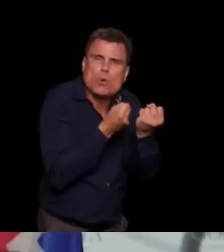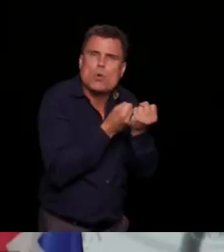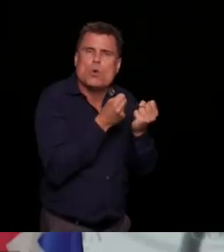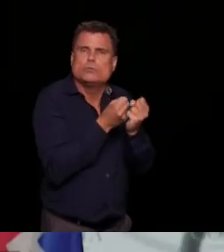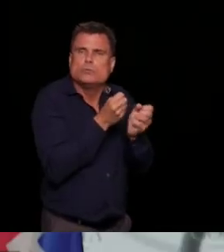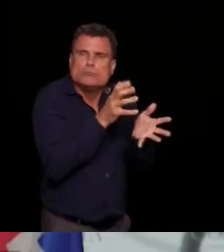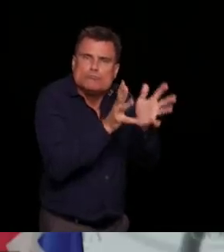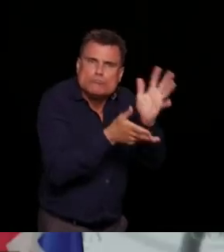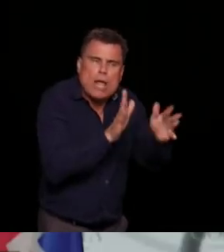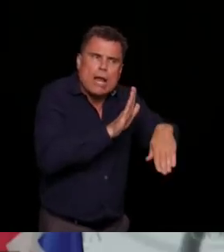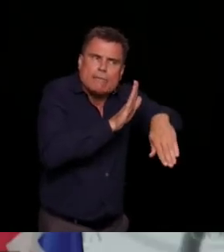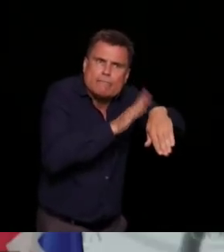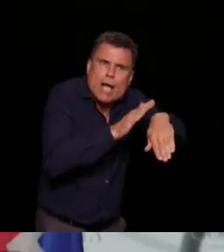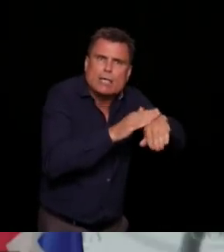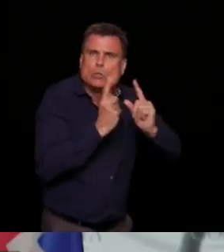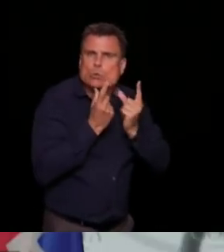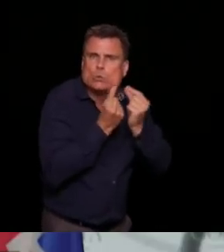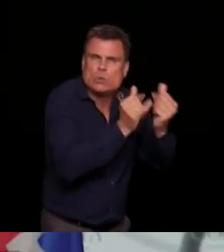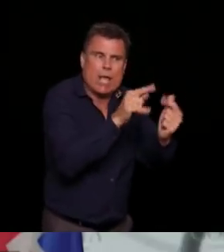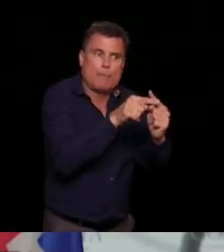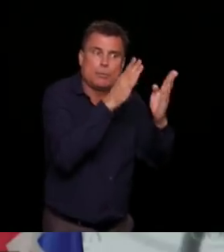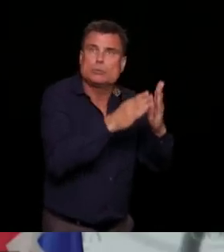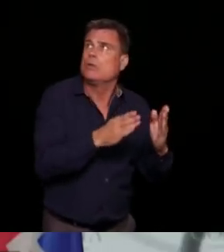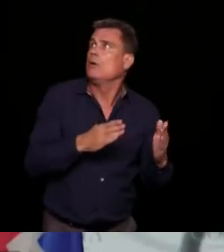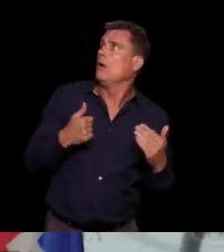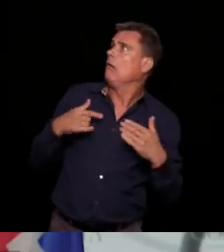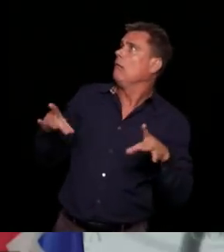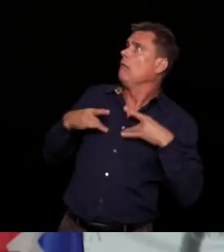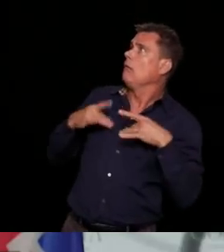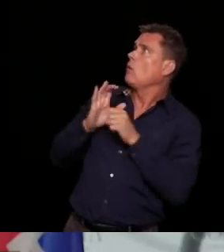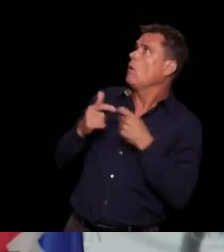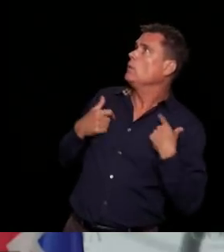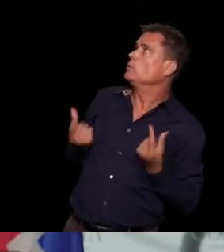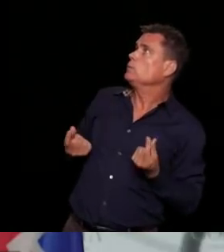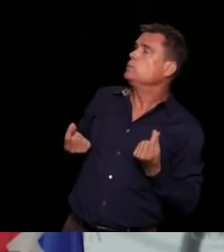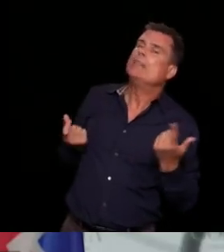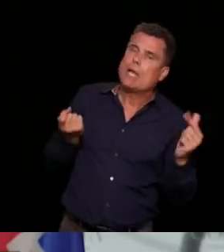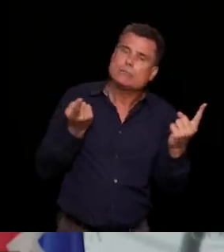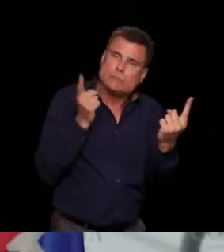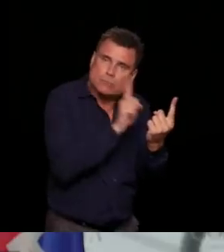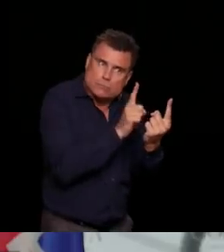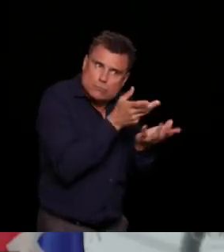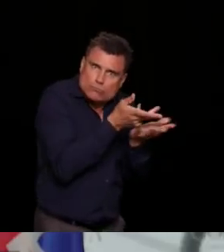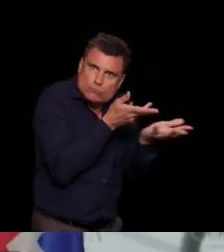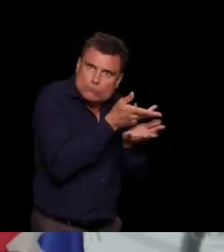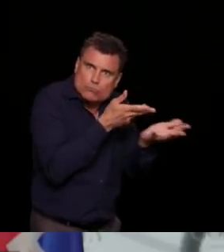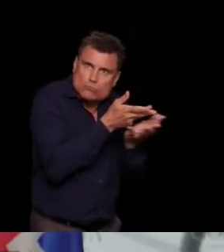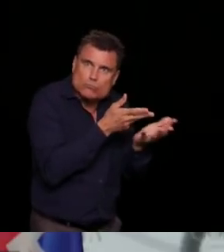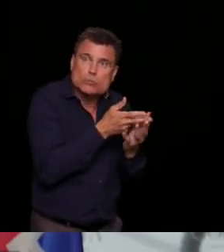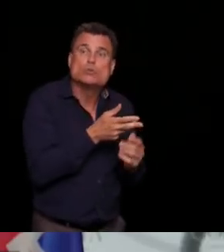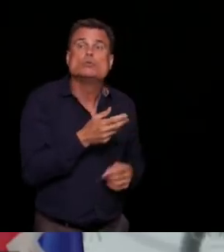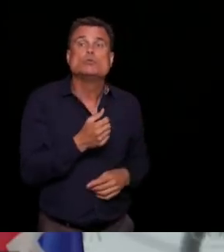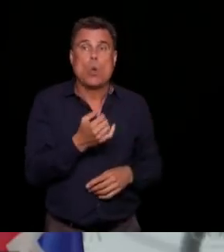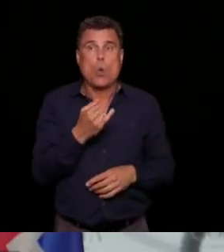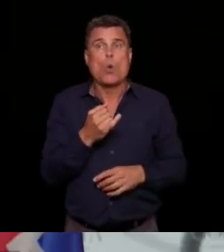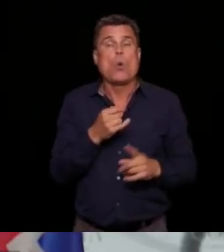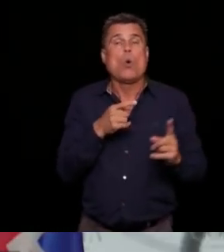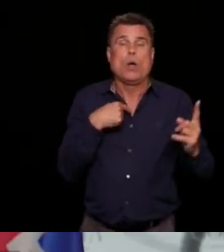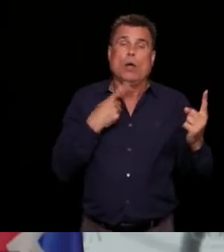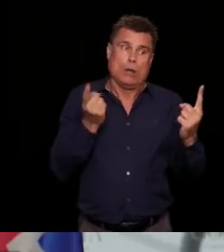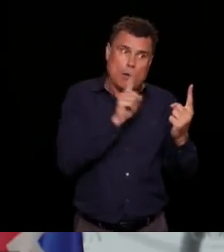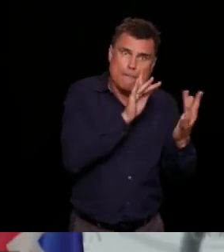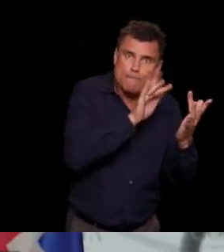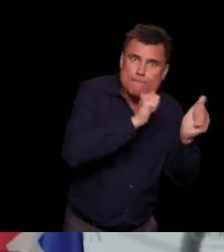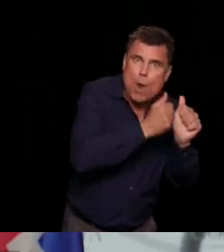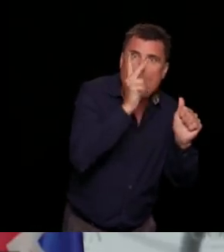skilled advice to people who are in that situation is such an important intervention. Contact tracing is actually quite a skilled